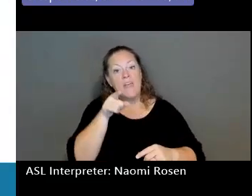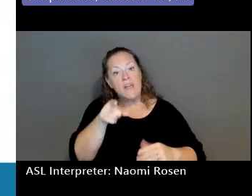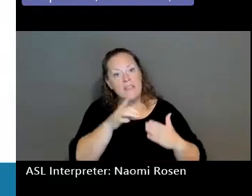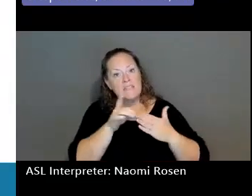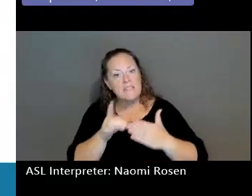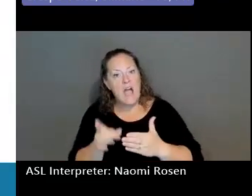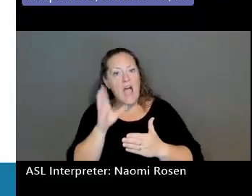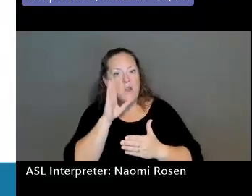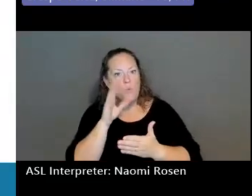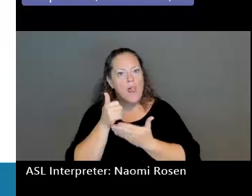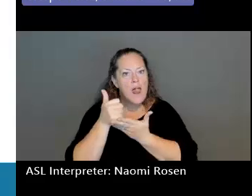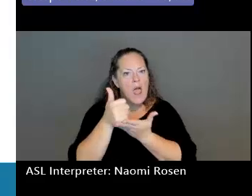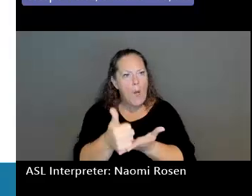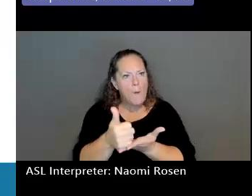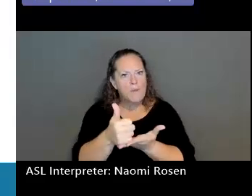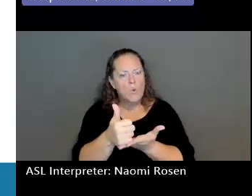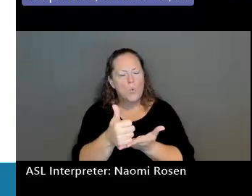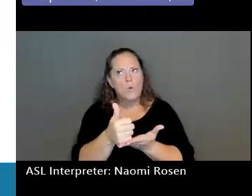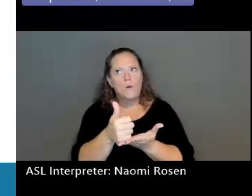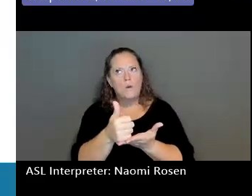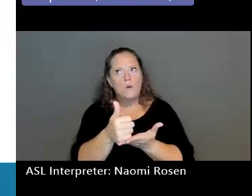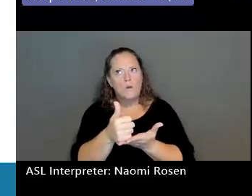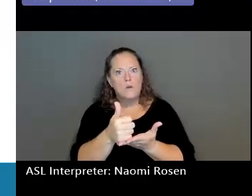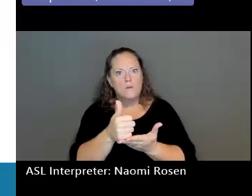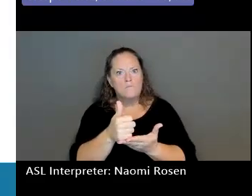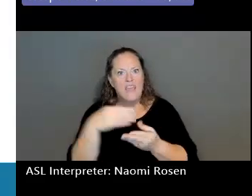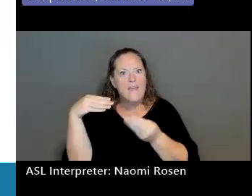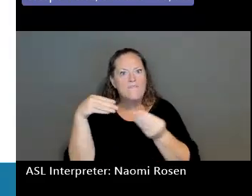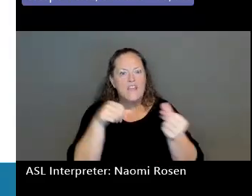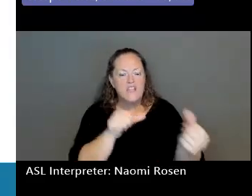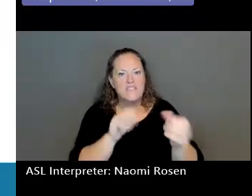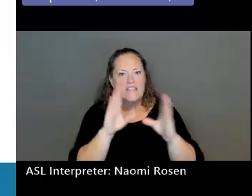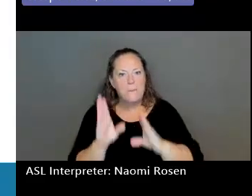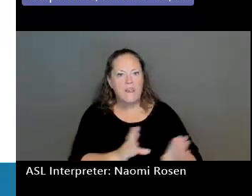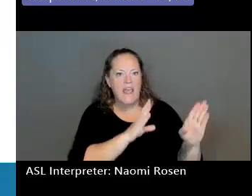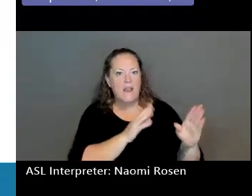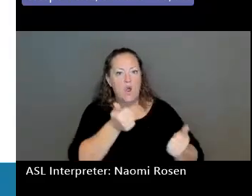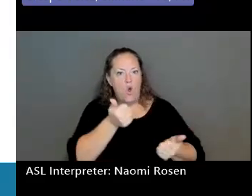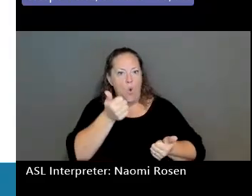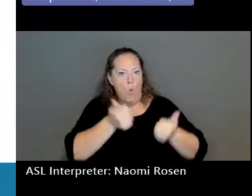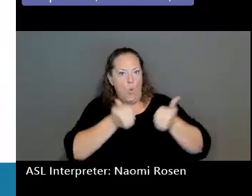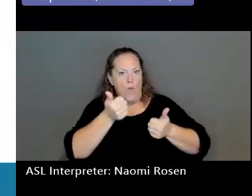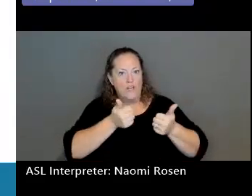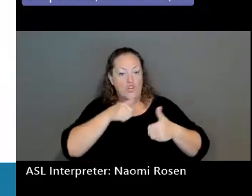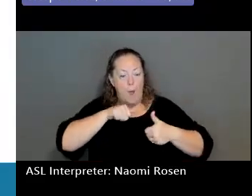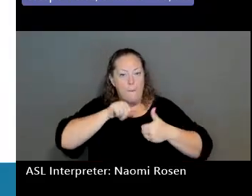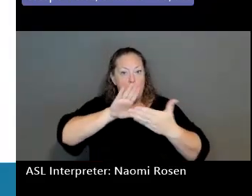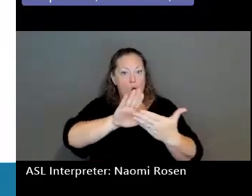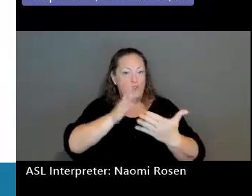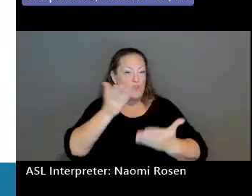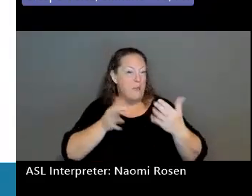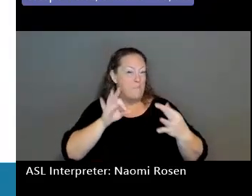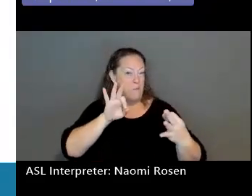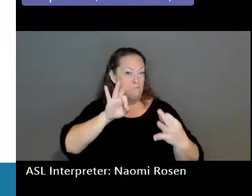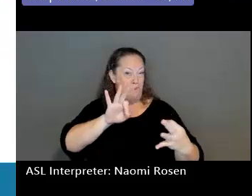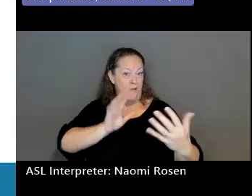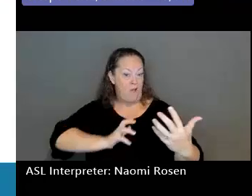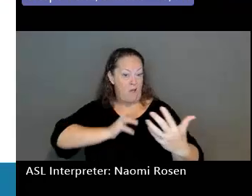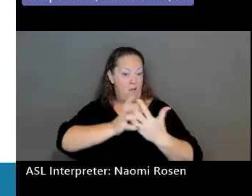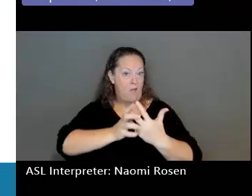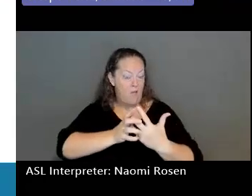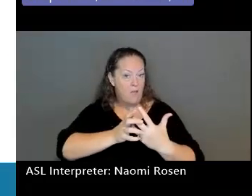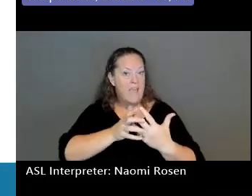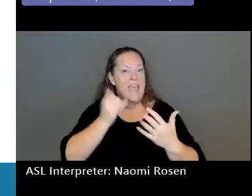they help to consciously and efficiently plan which practices may be ideal, taking into consideration